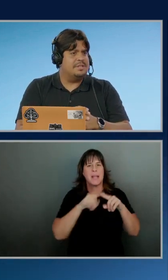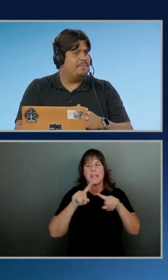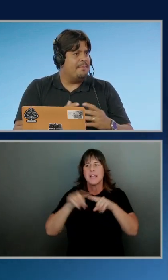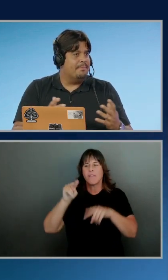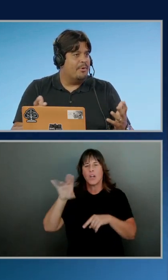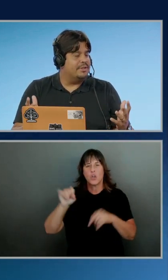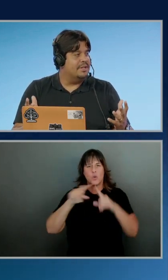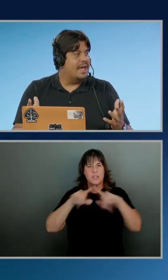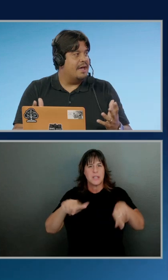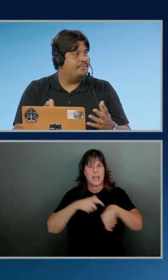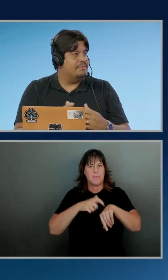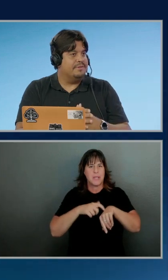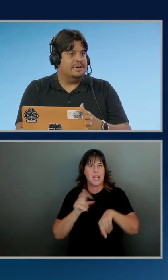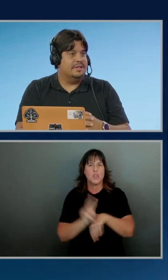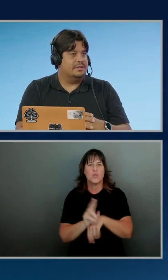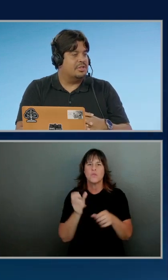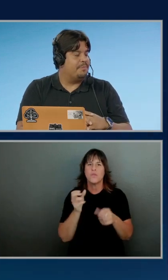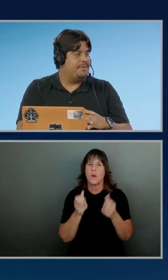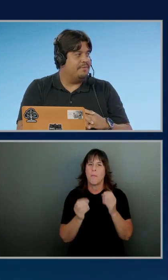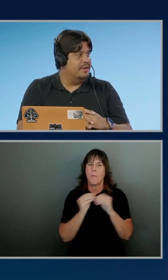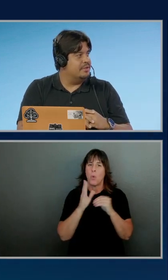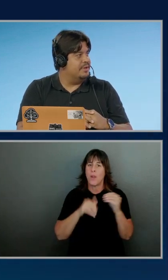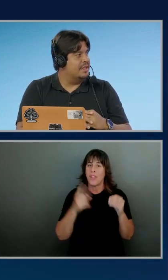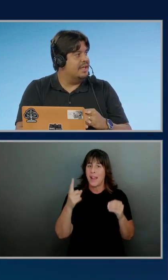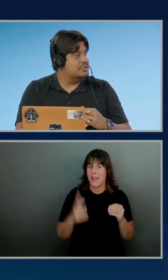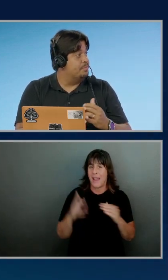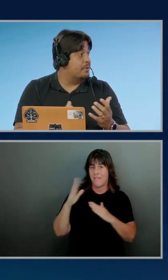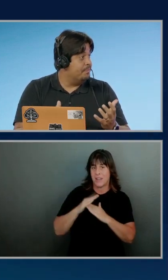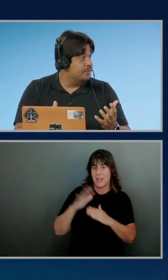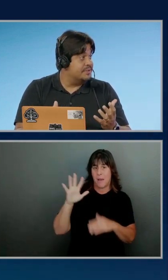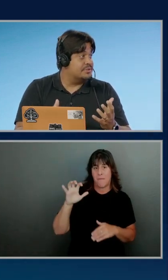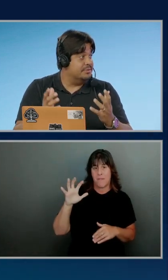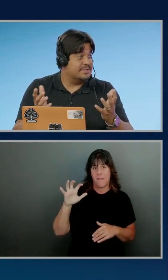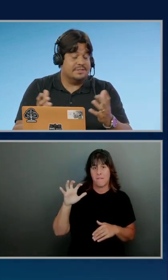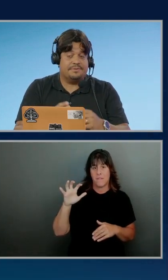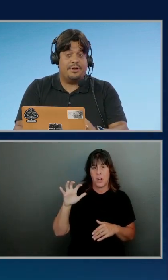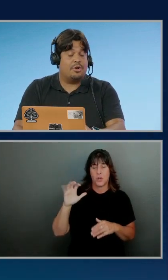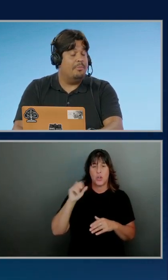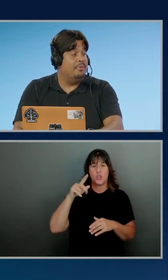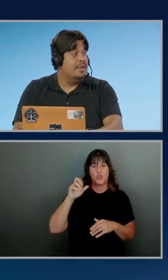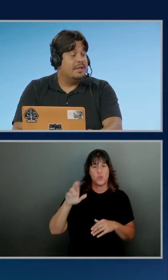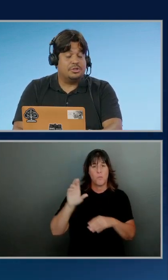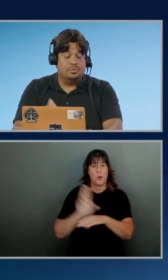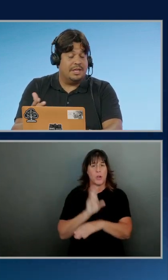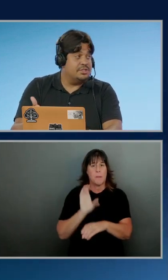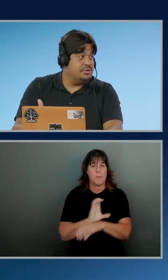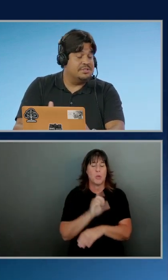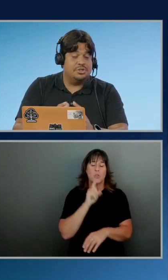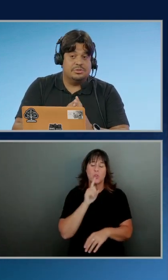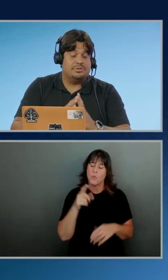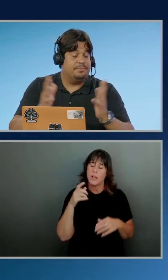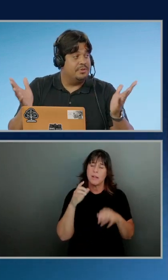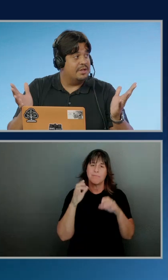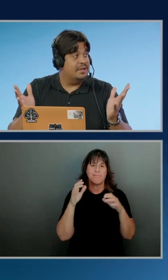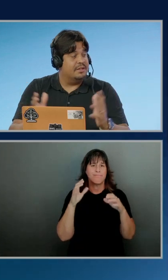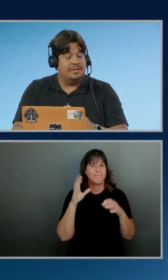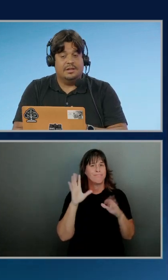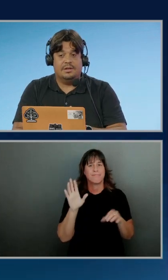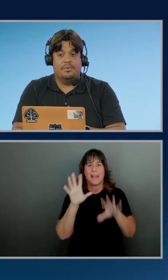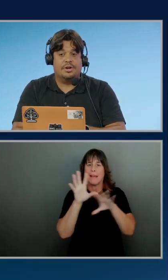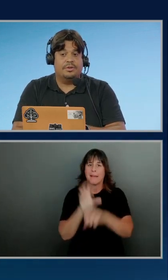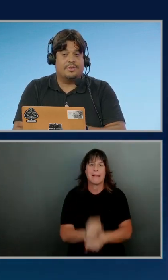It's used by more than a half of top 500 supercomputers. So it's a very common tool that is used to distribute